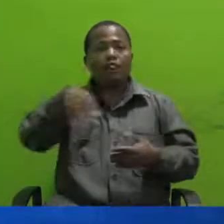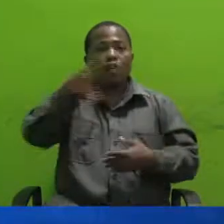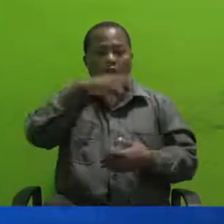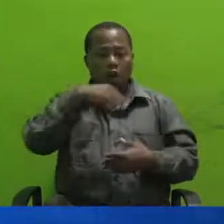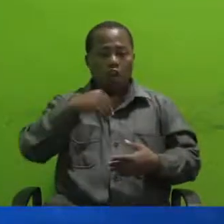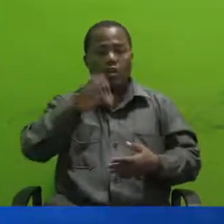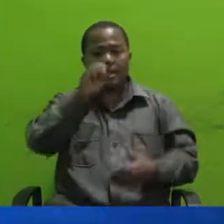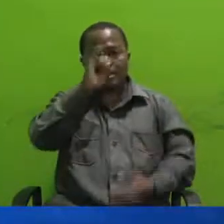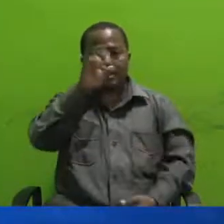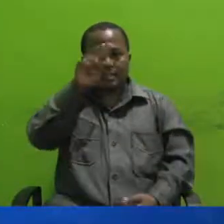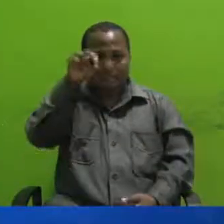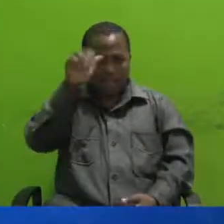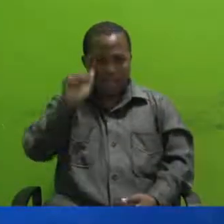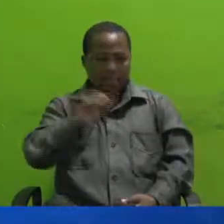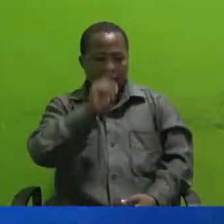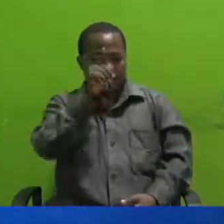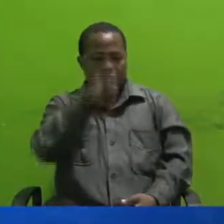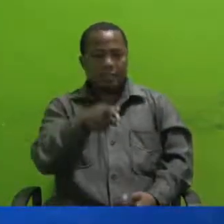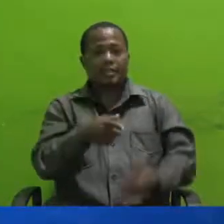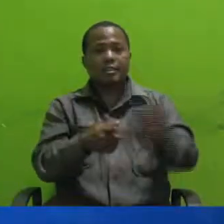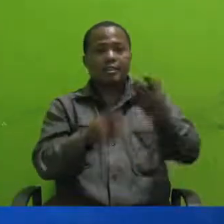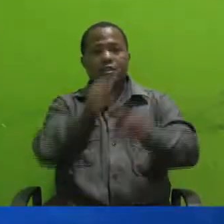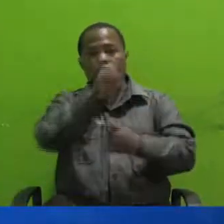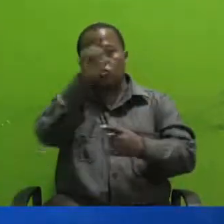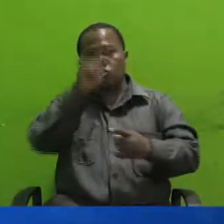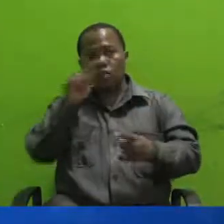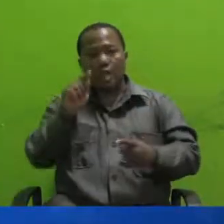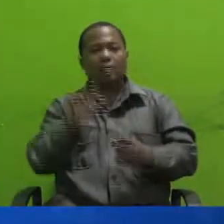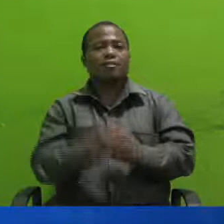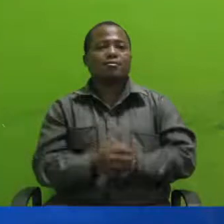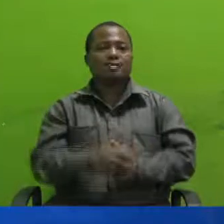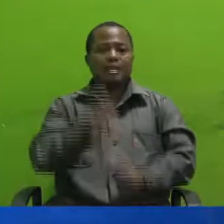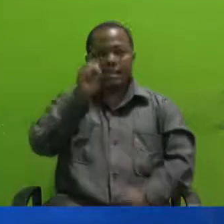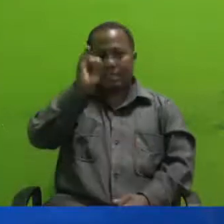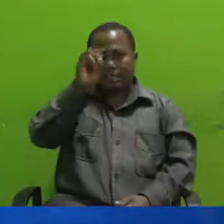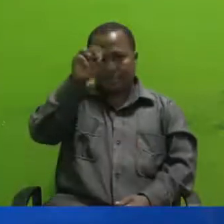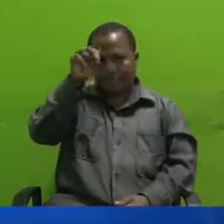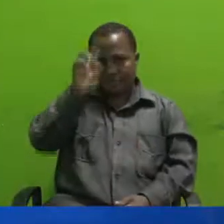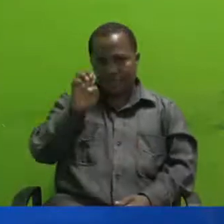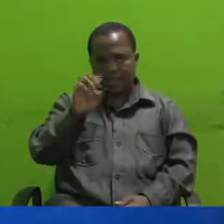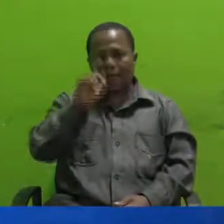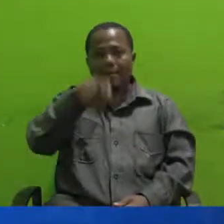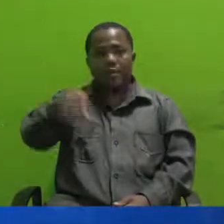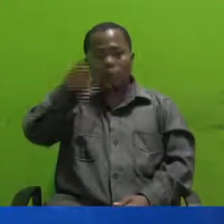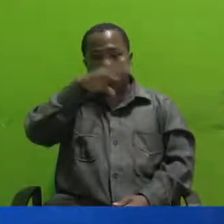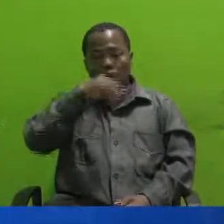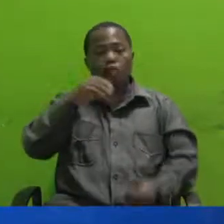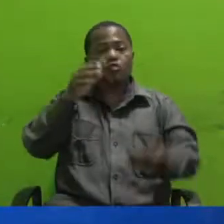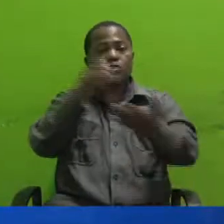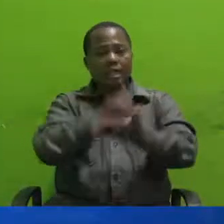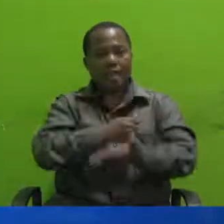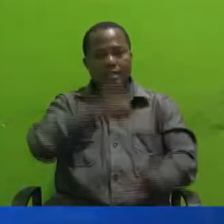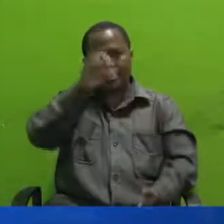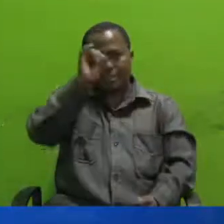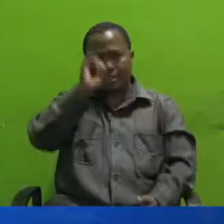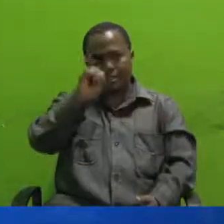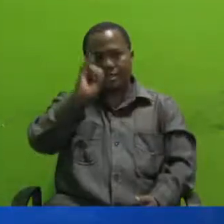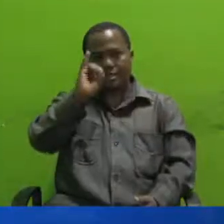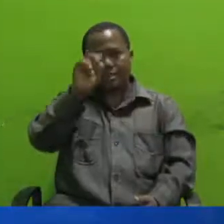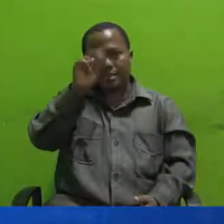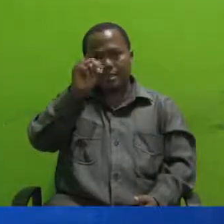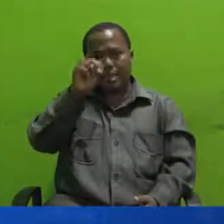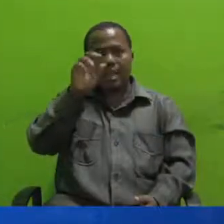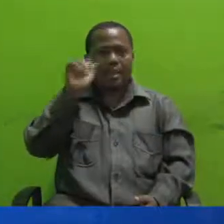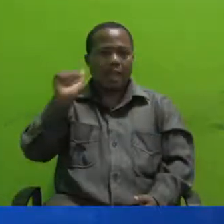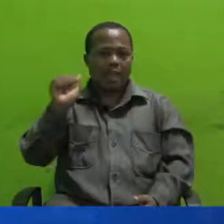we only want sine A, as we know, this is square root of sine, but our target is only to get sine